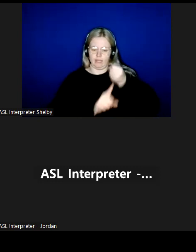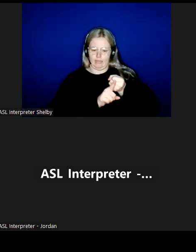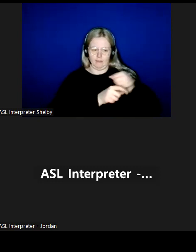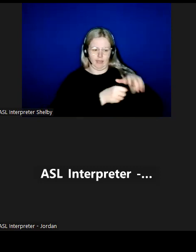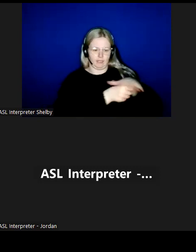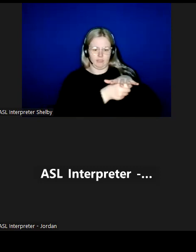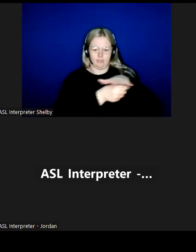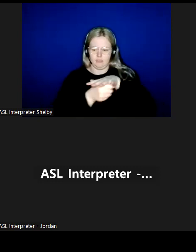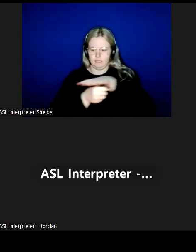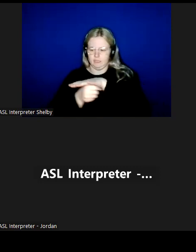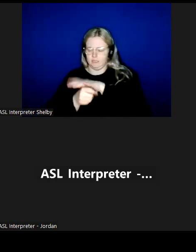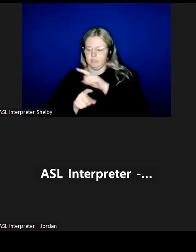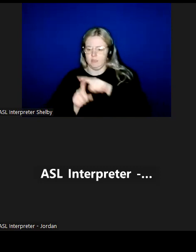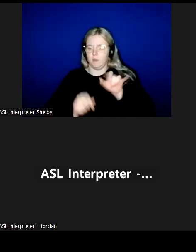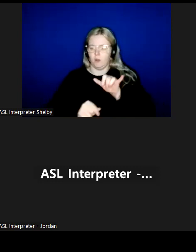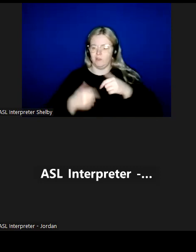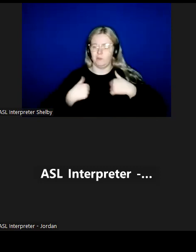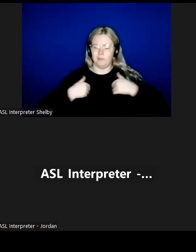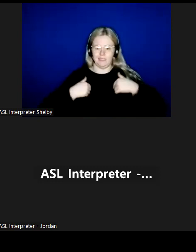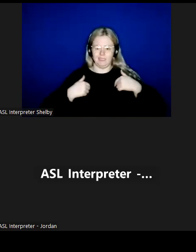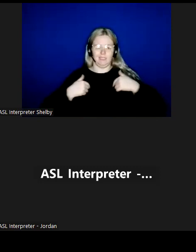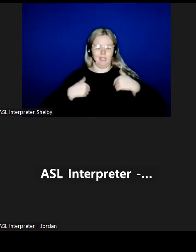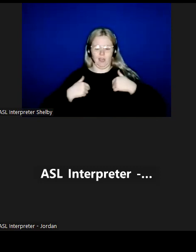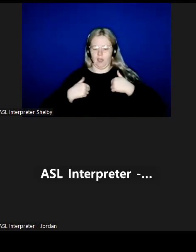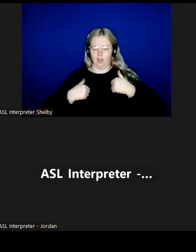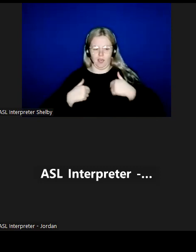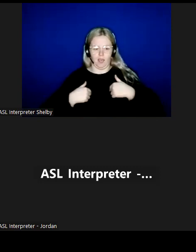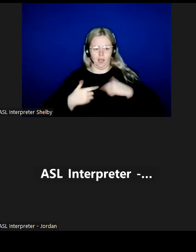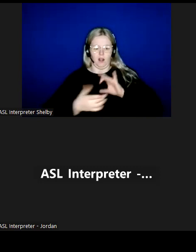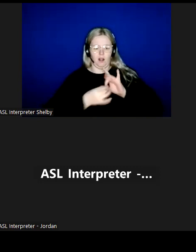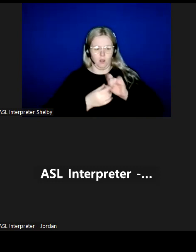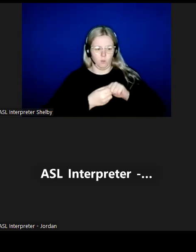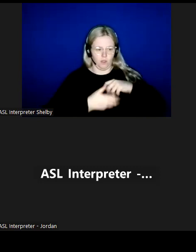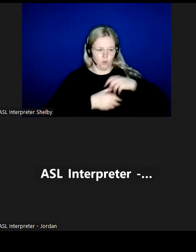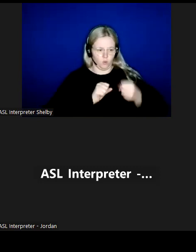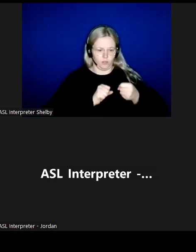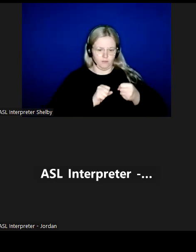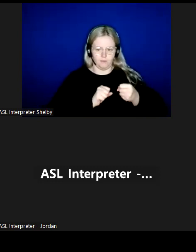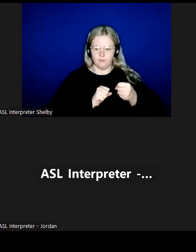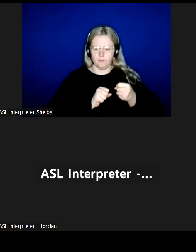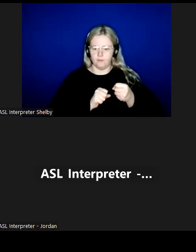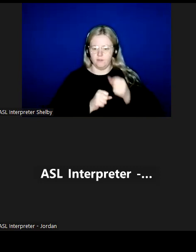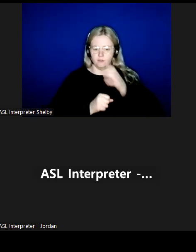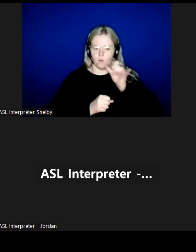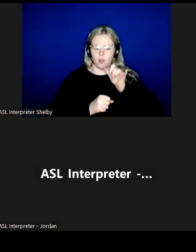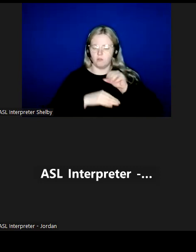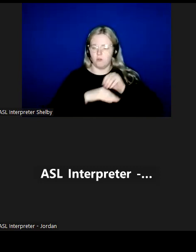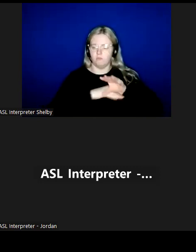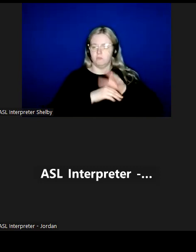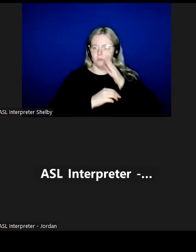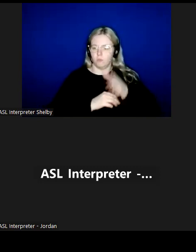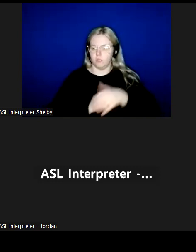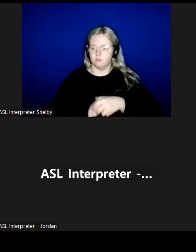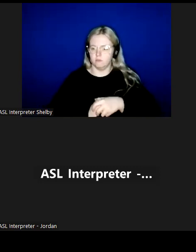but it's also that what we bring to our grief as people is, what makes this